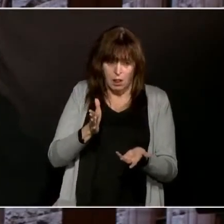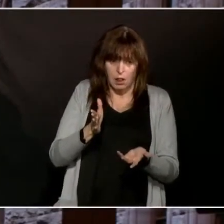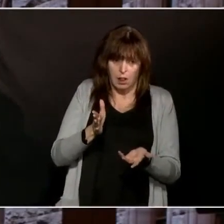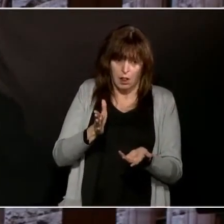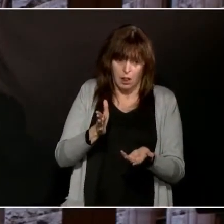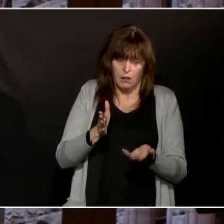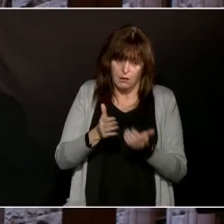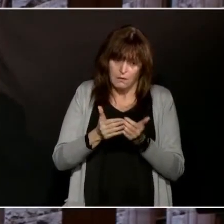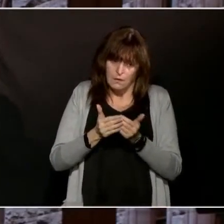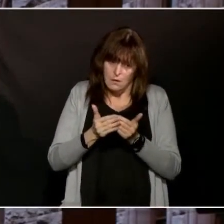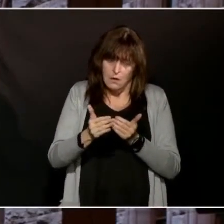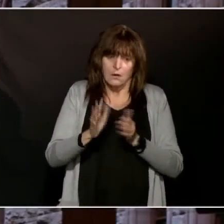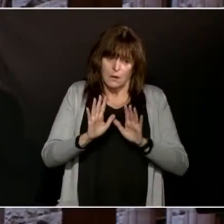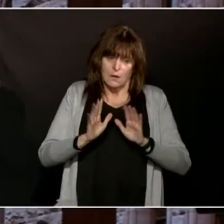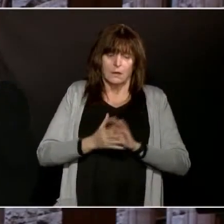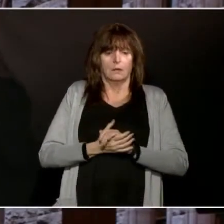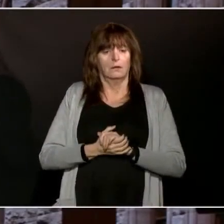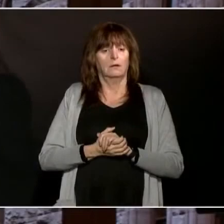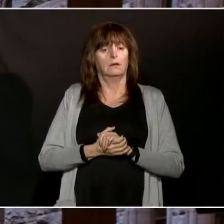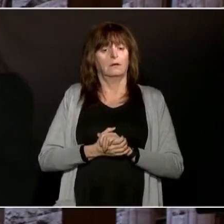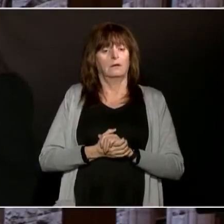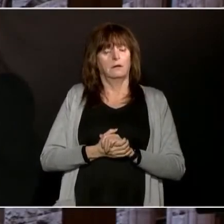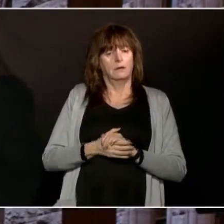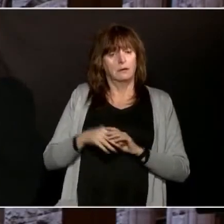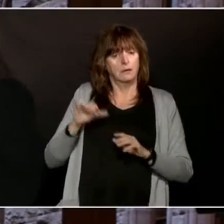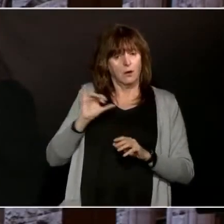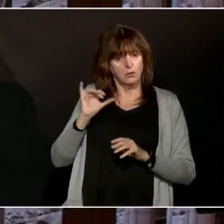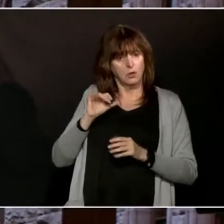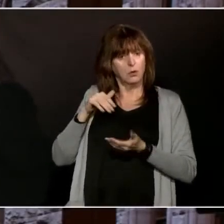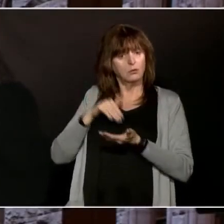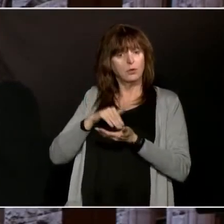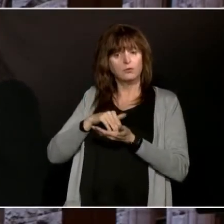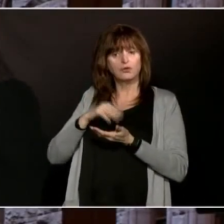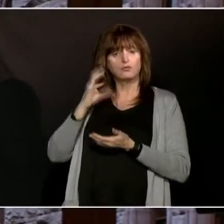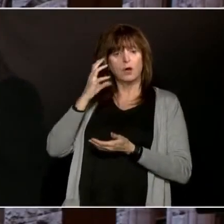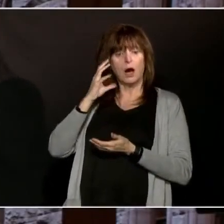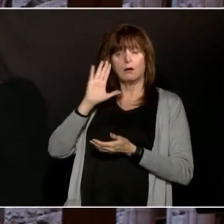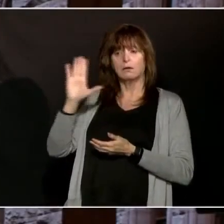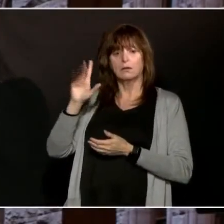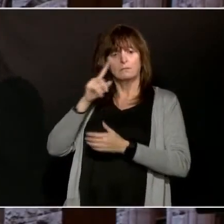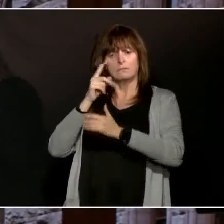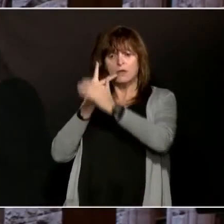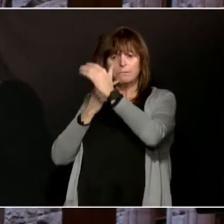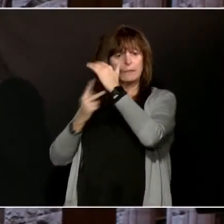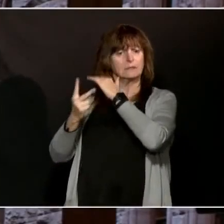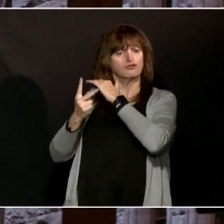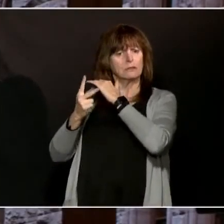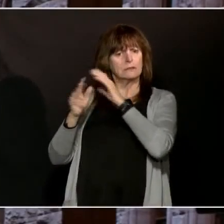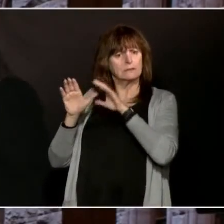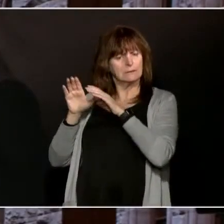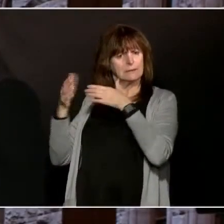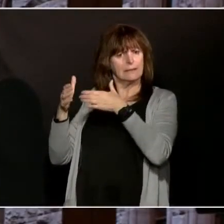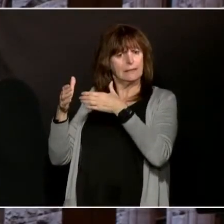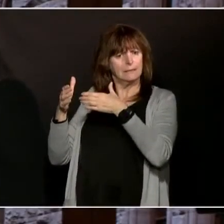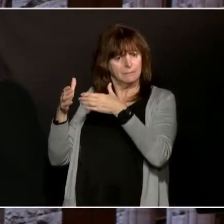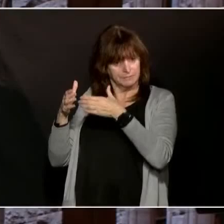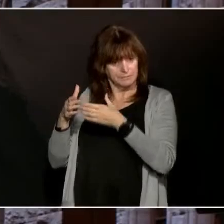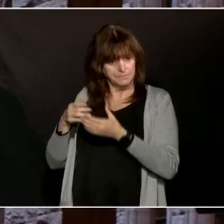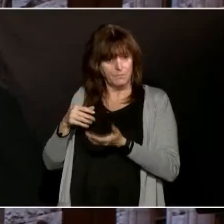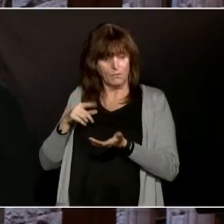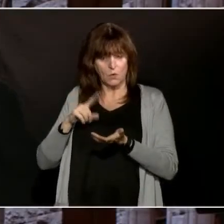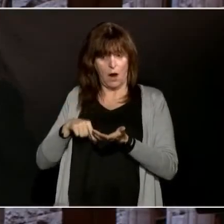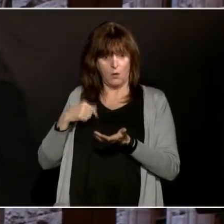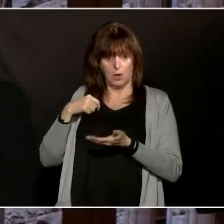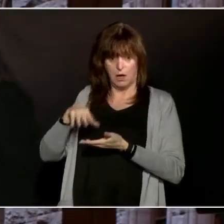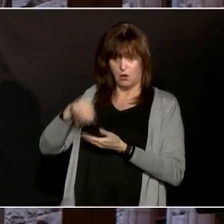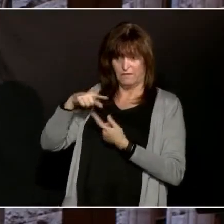That's also, I asked Dr. Brown and the modeling team to take it, understanding the metrics of what they learned, at least from the UK, which has more